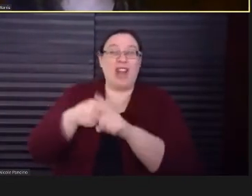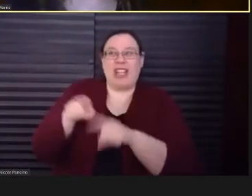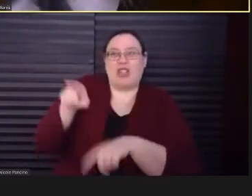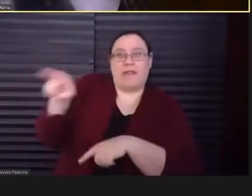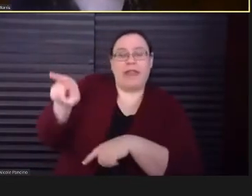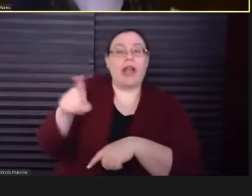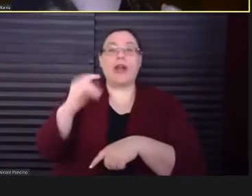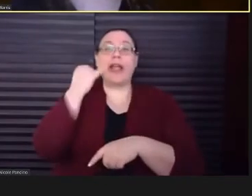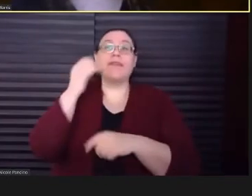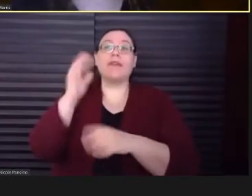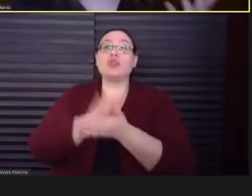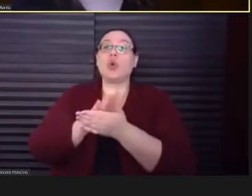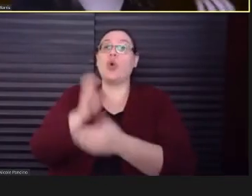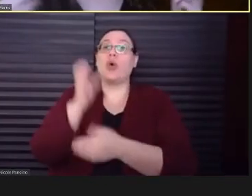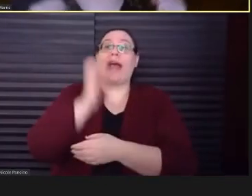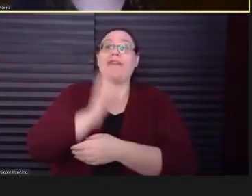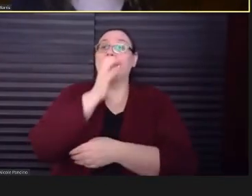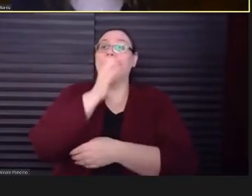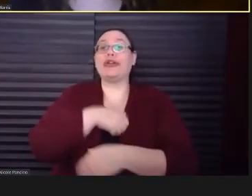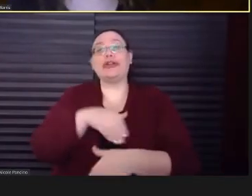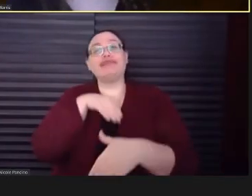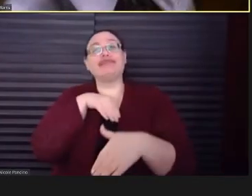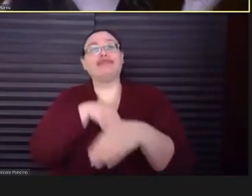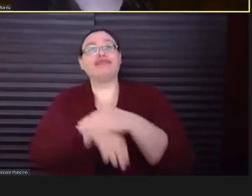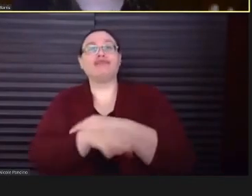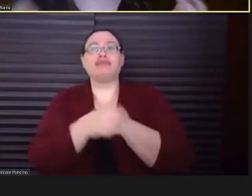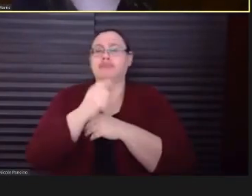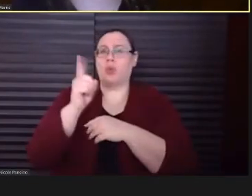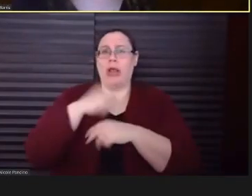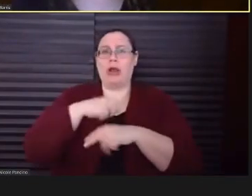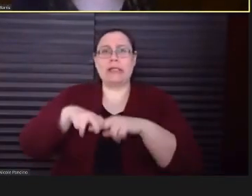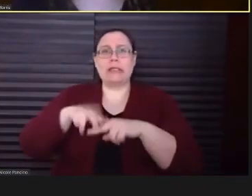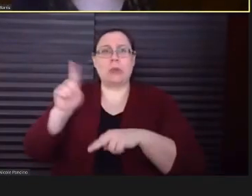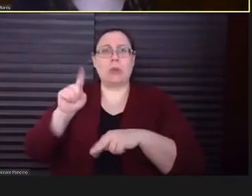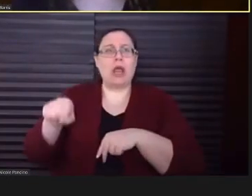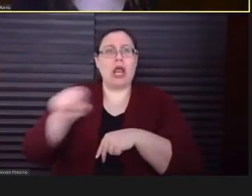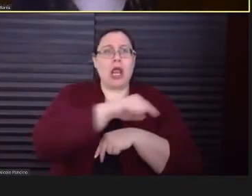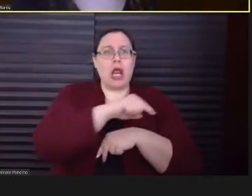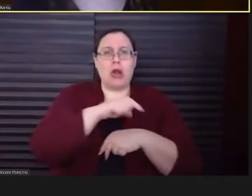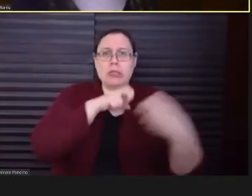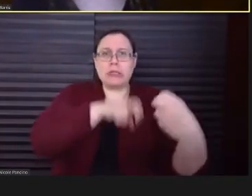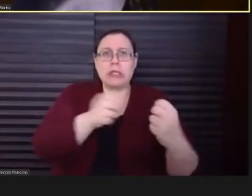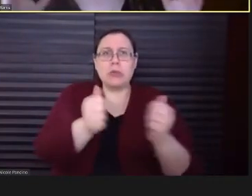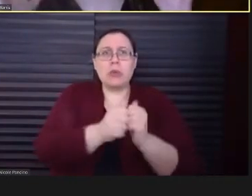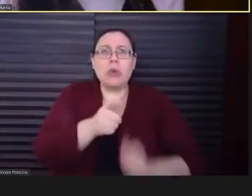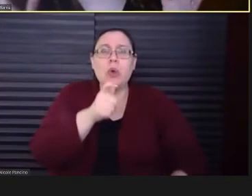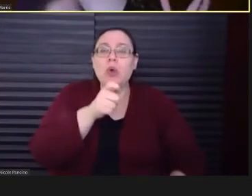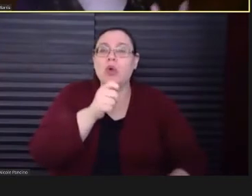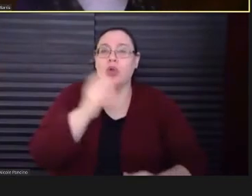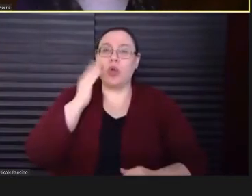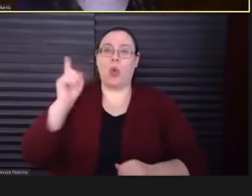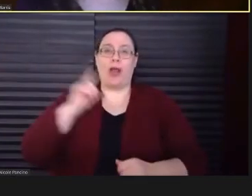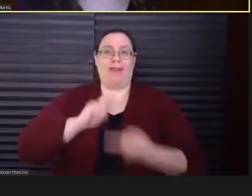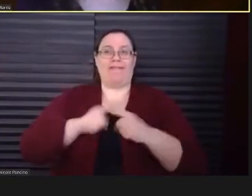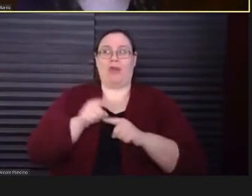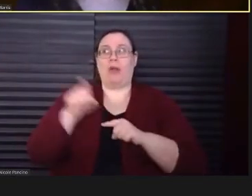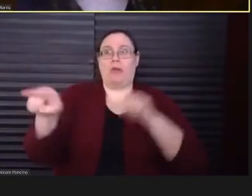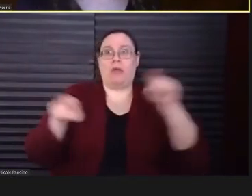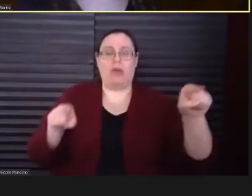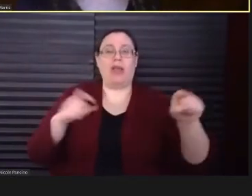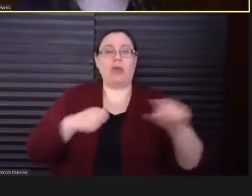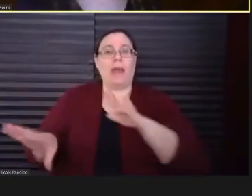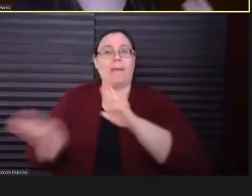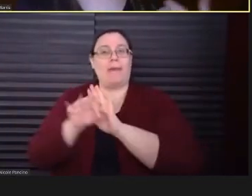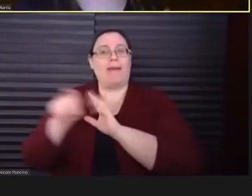school cafeteria so that you can choose where you want to sit and who you want to sit with. And those kinds of